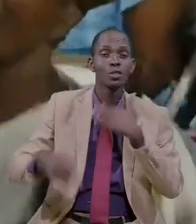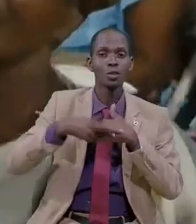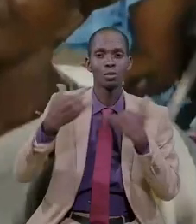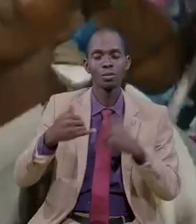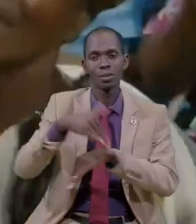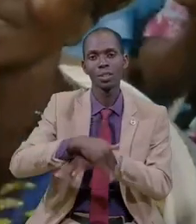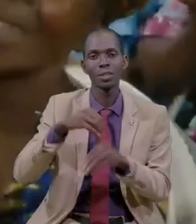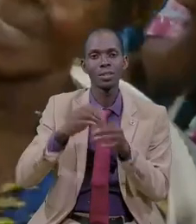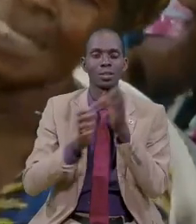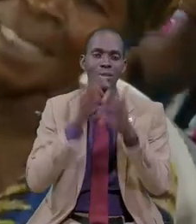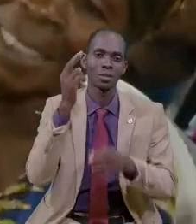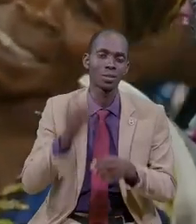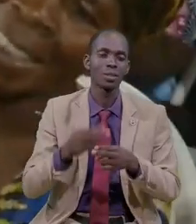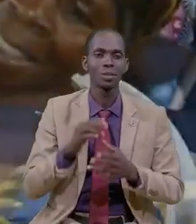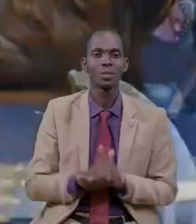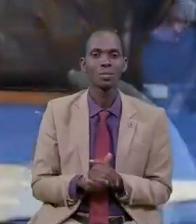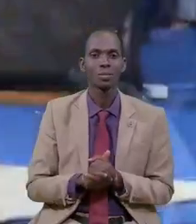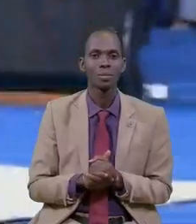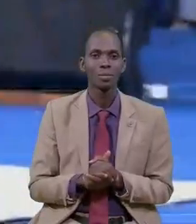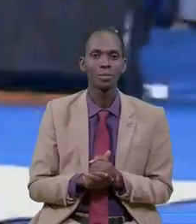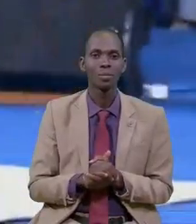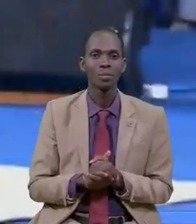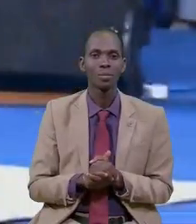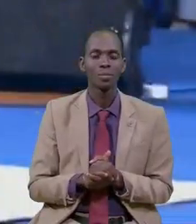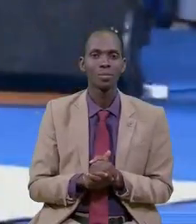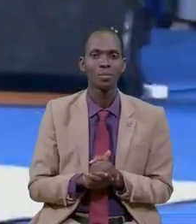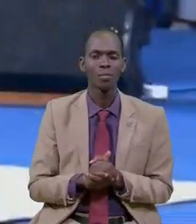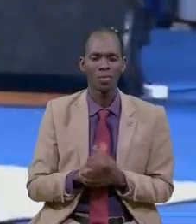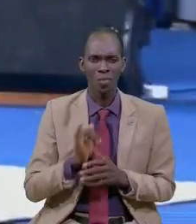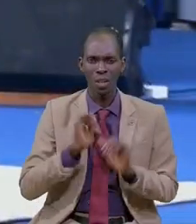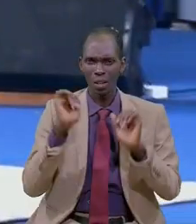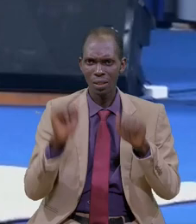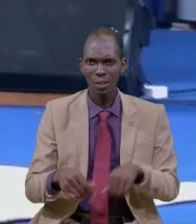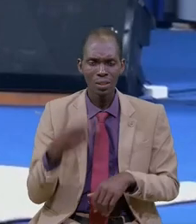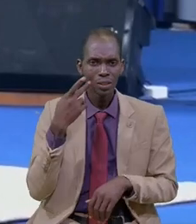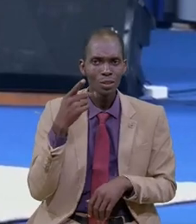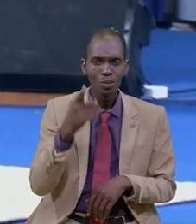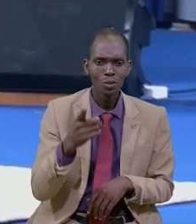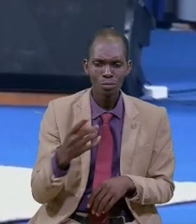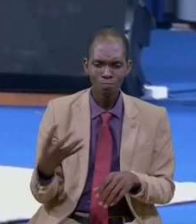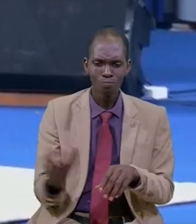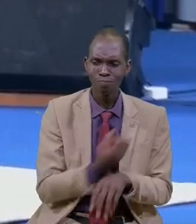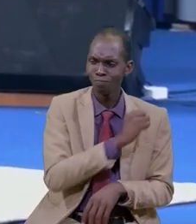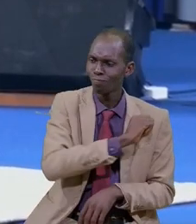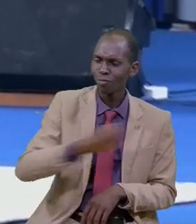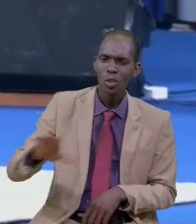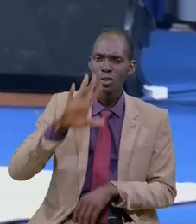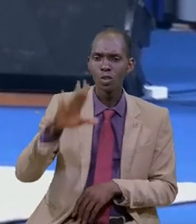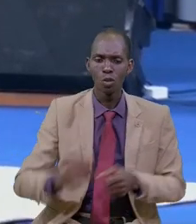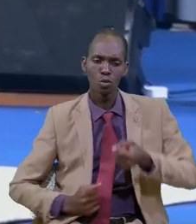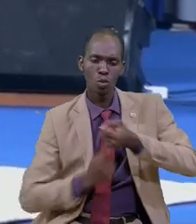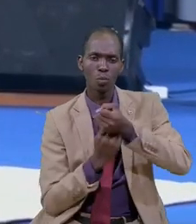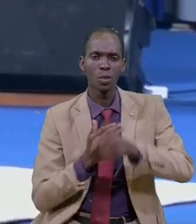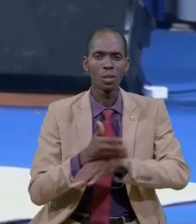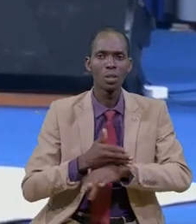yeux, te demandant, mais est-ce que je vois, est-ce que tu vois? Oui, tu vas voir parce que ta vue te sera redonnée. I can see you throwing away those sticks and then standing and